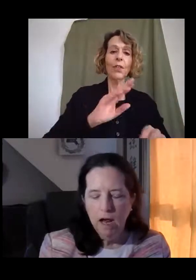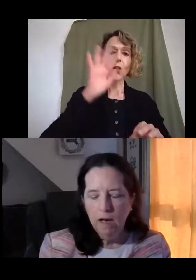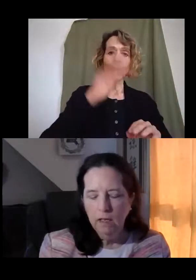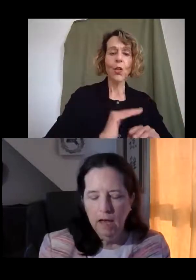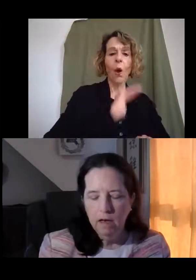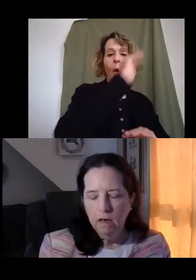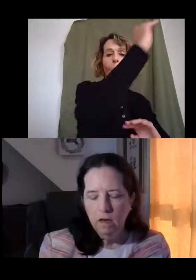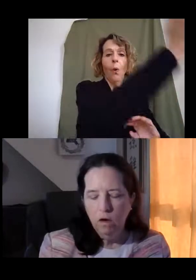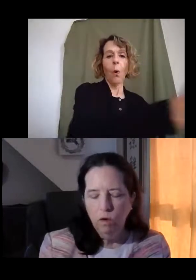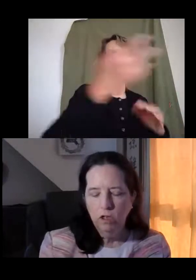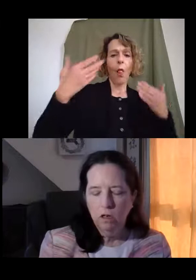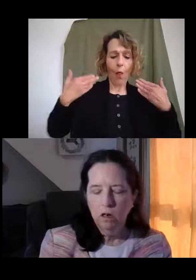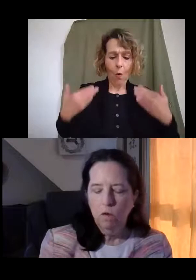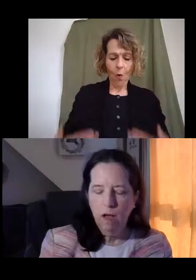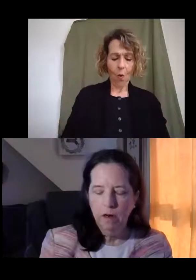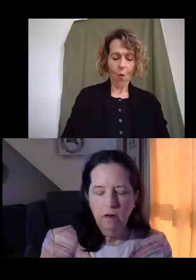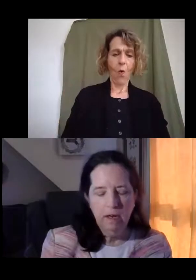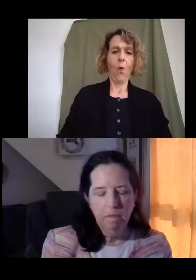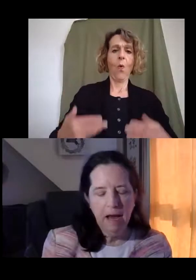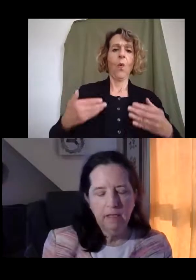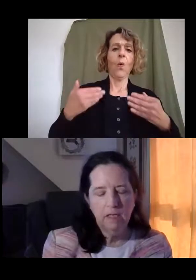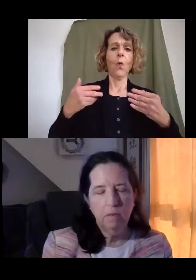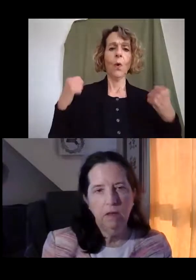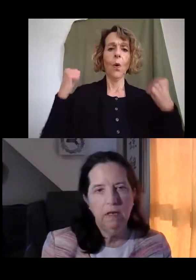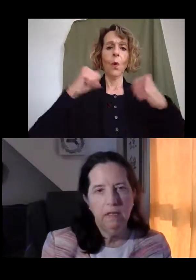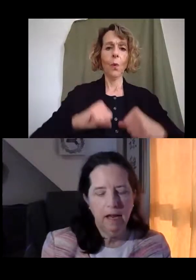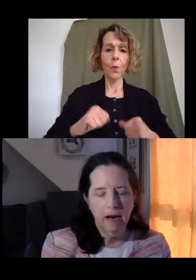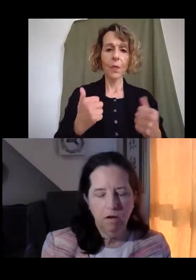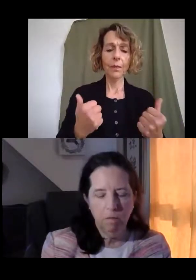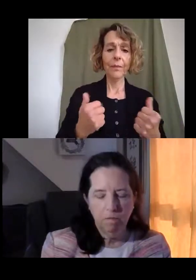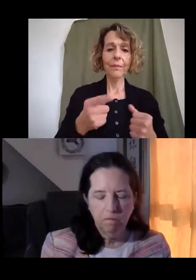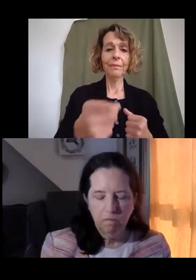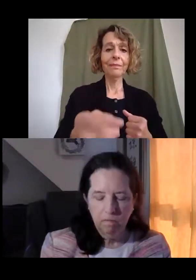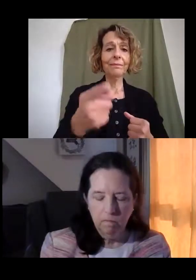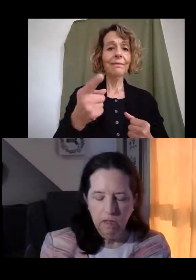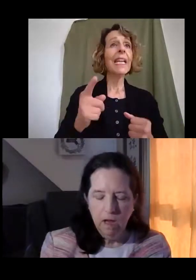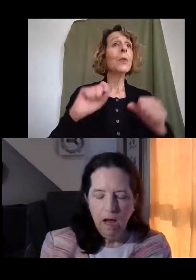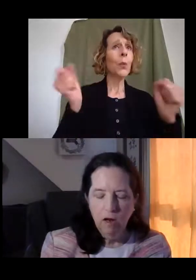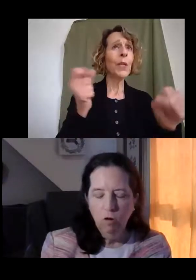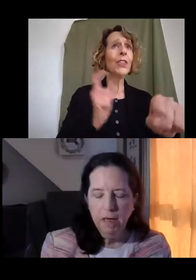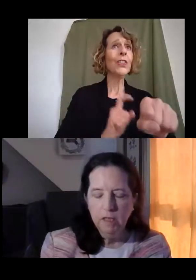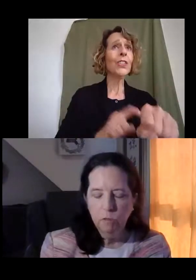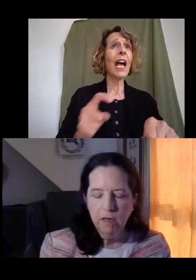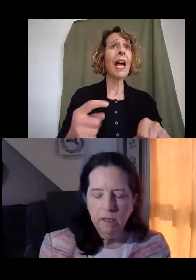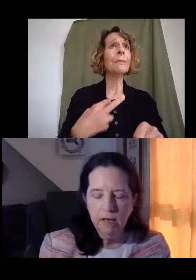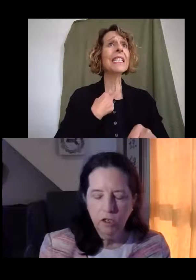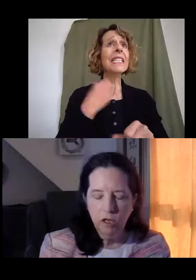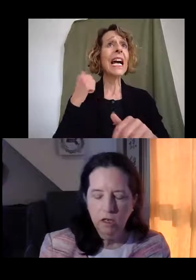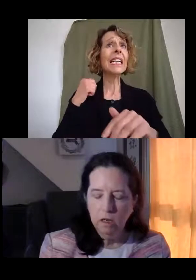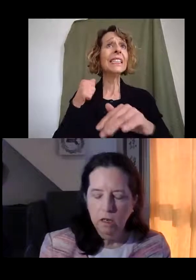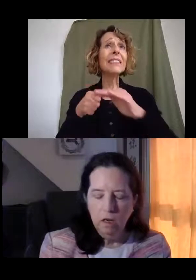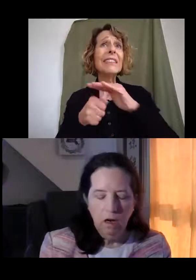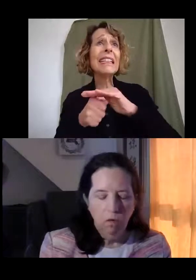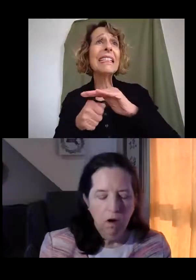has not let winter weather impact his ability to get out. I hope that this